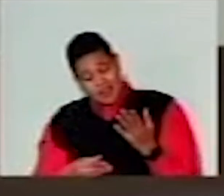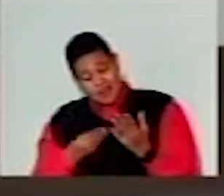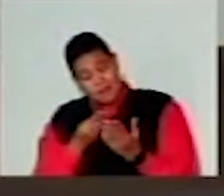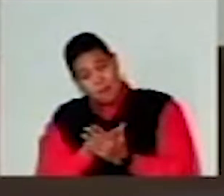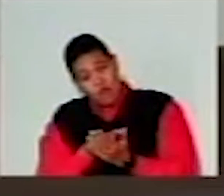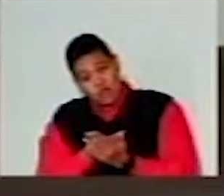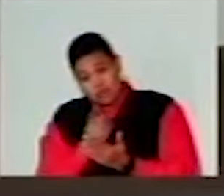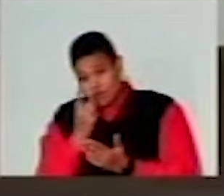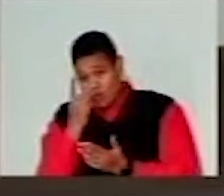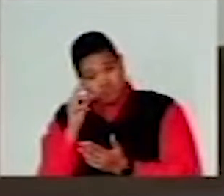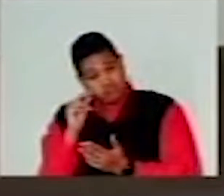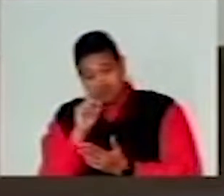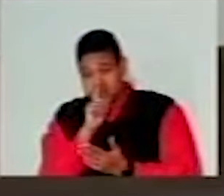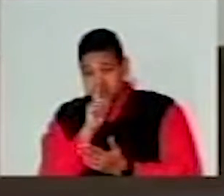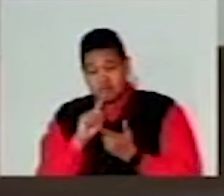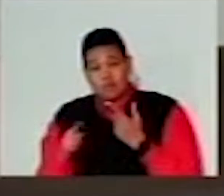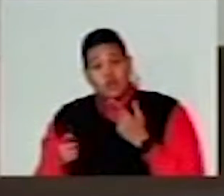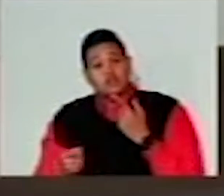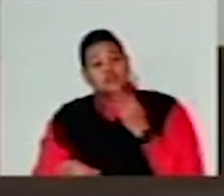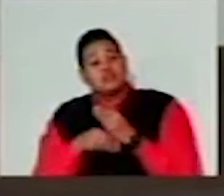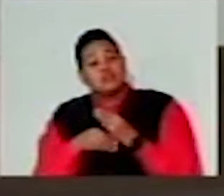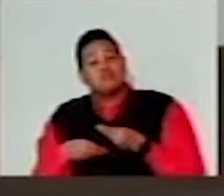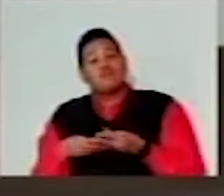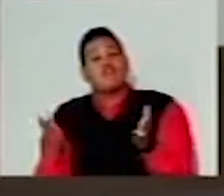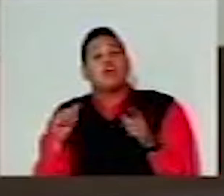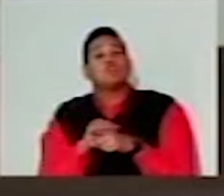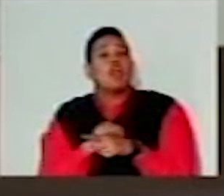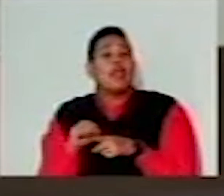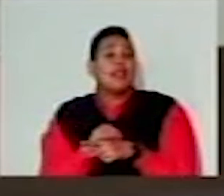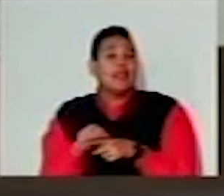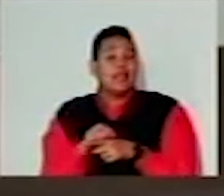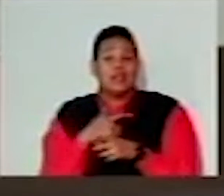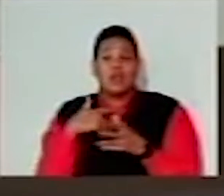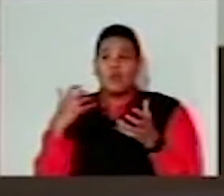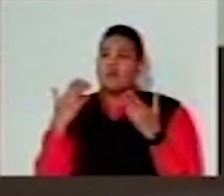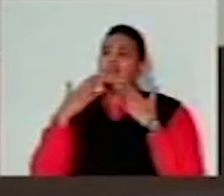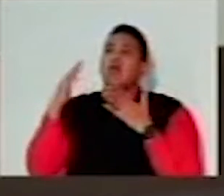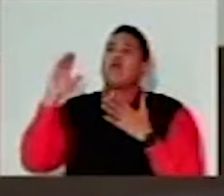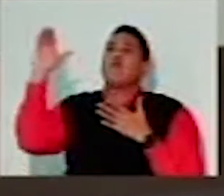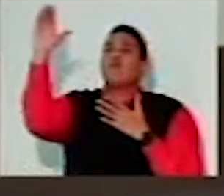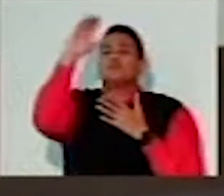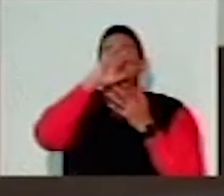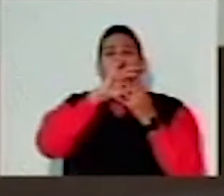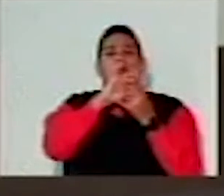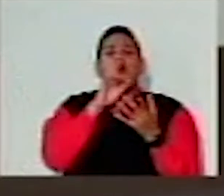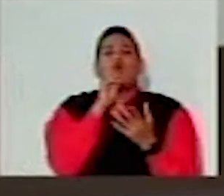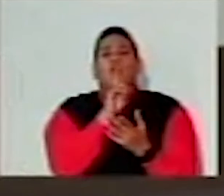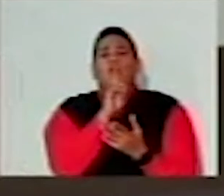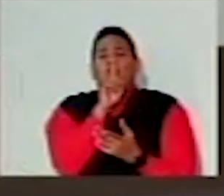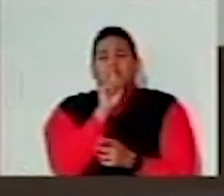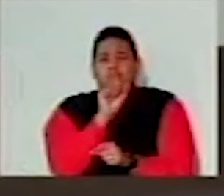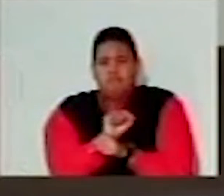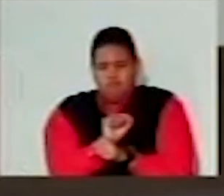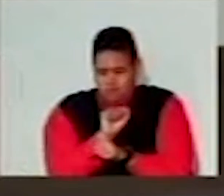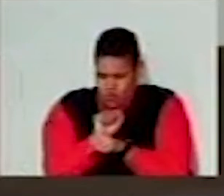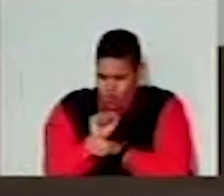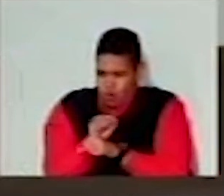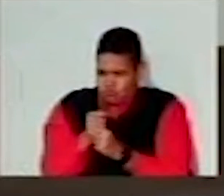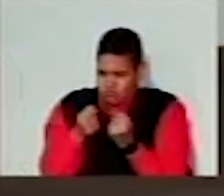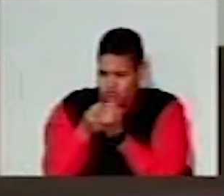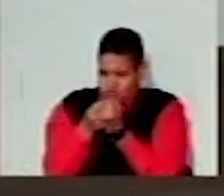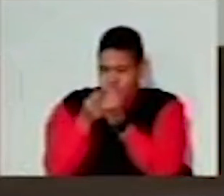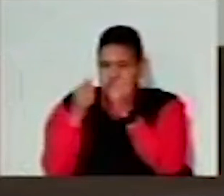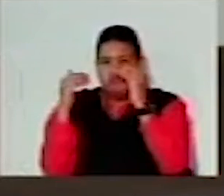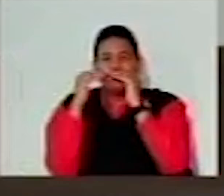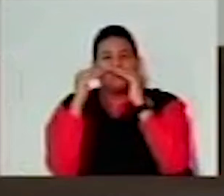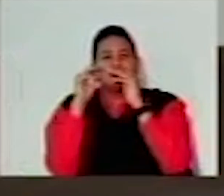provided training. And at this time, I want to thank all those overseas partners who have really worked with the Justice Ministry